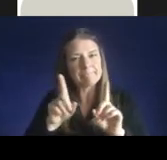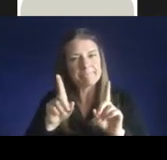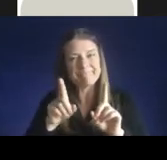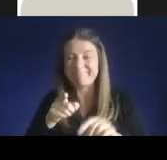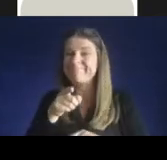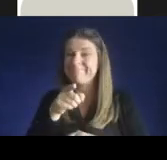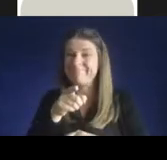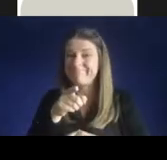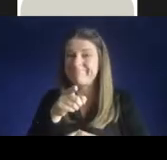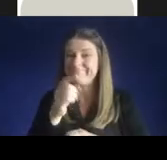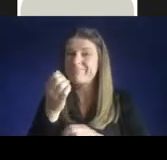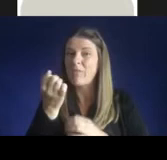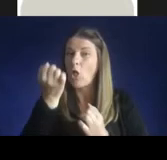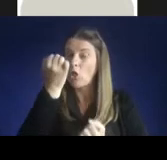the